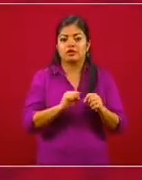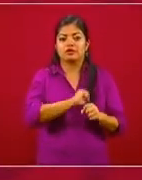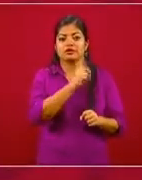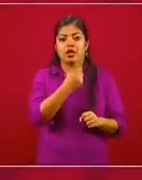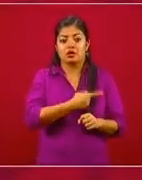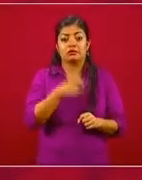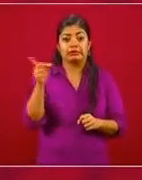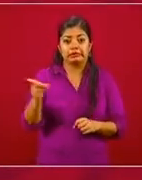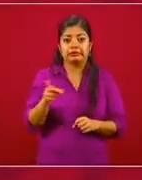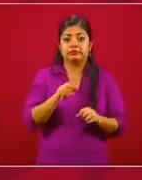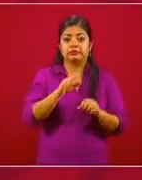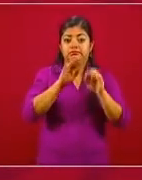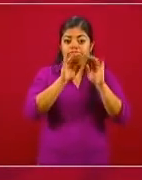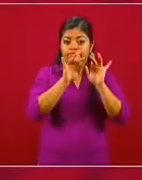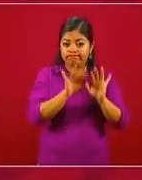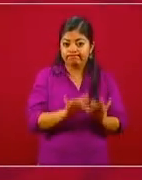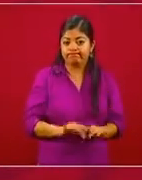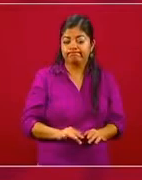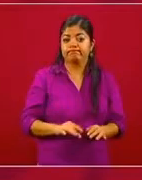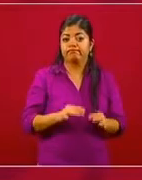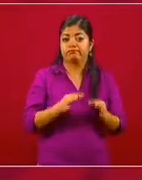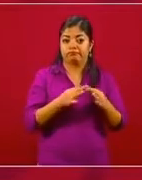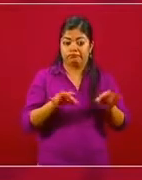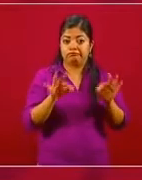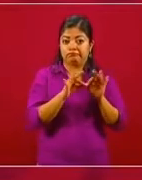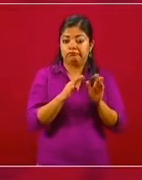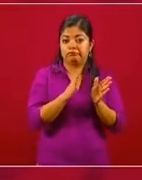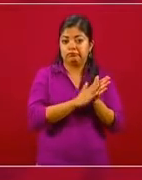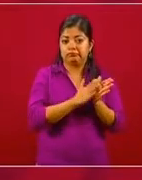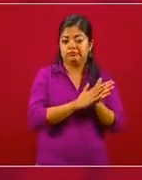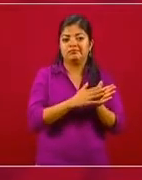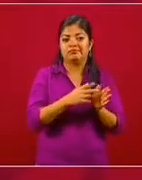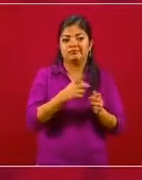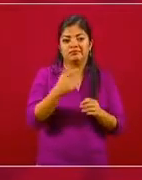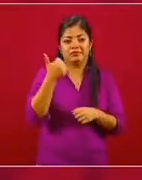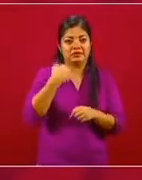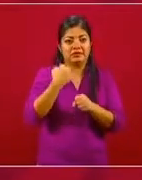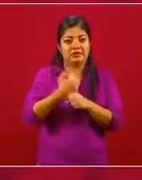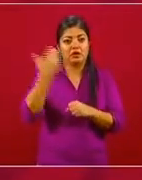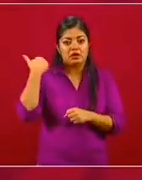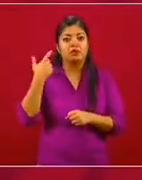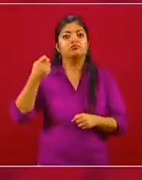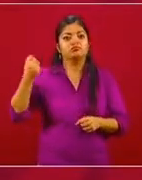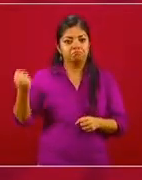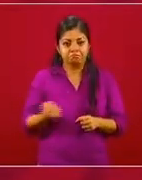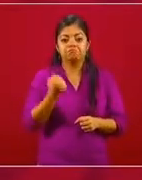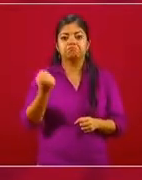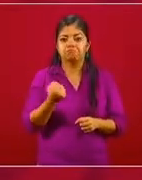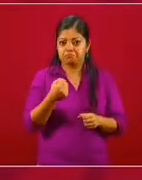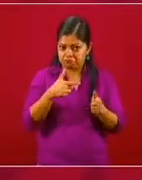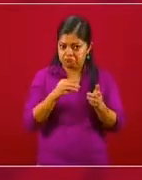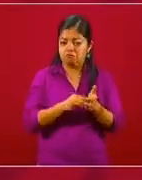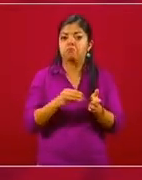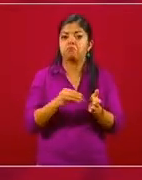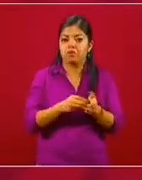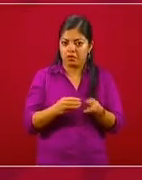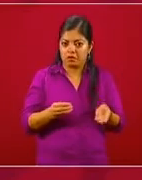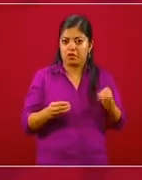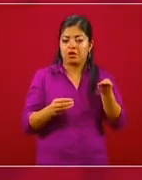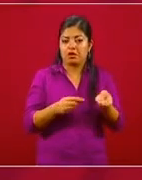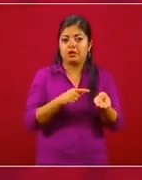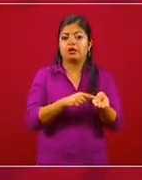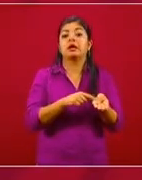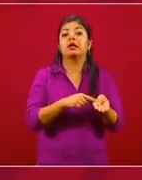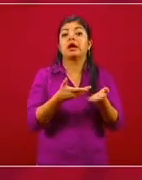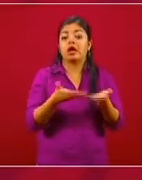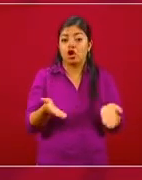Health Services, he was the main proponent of this document, and he's still